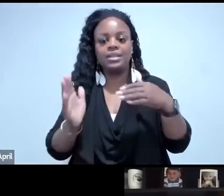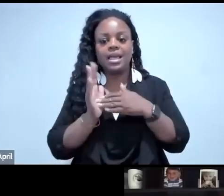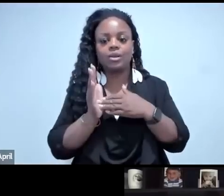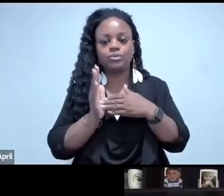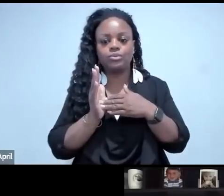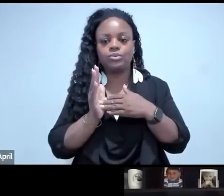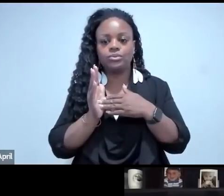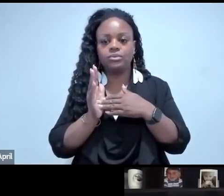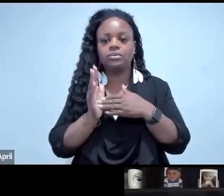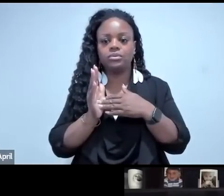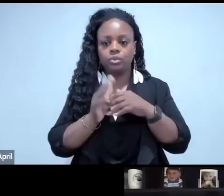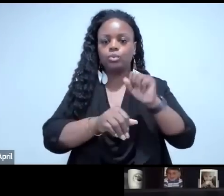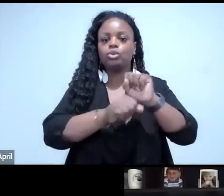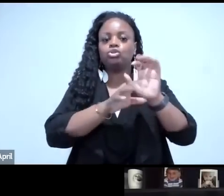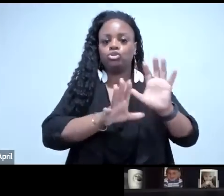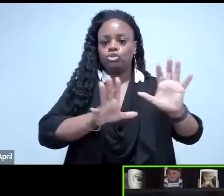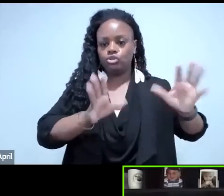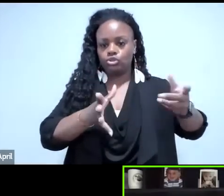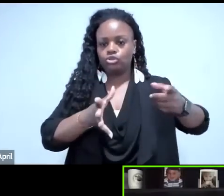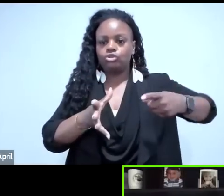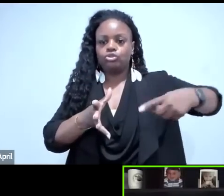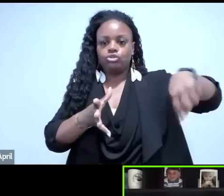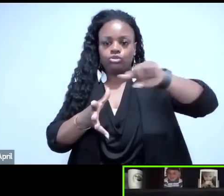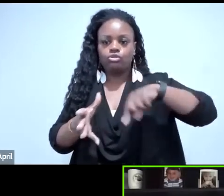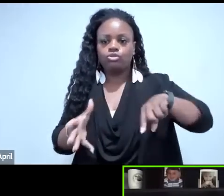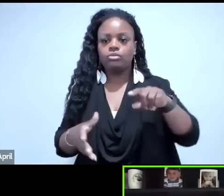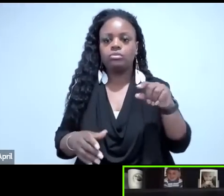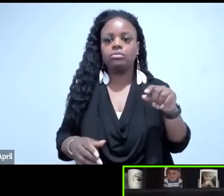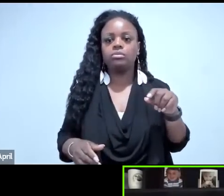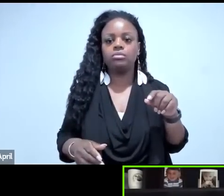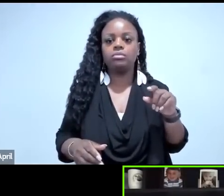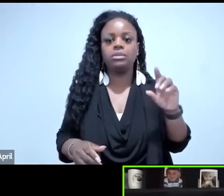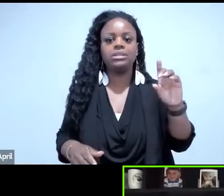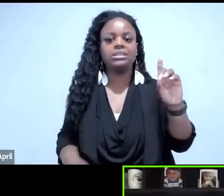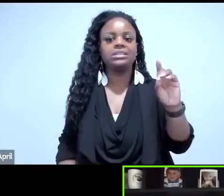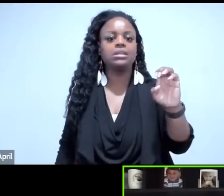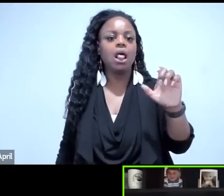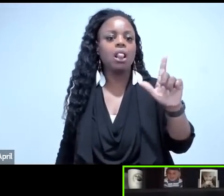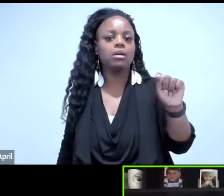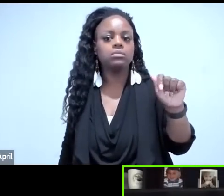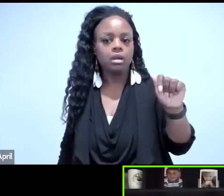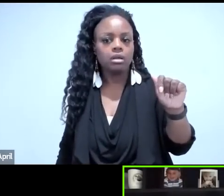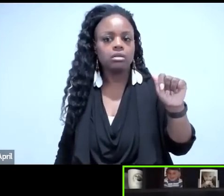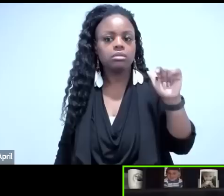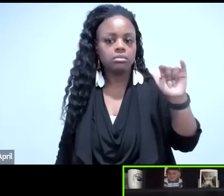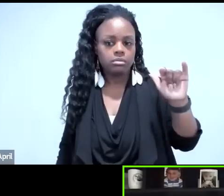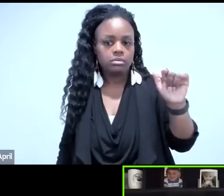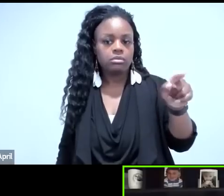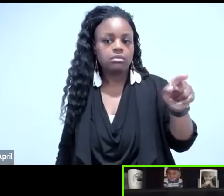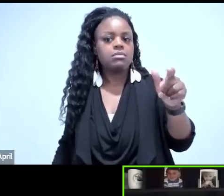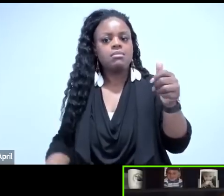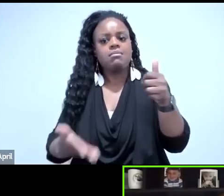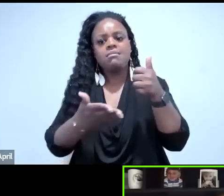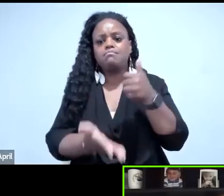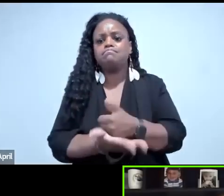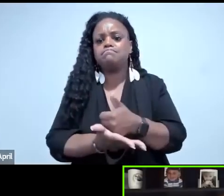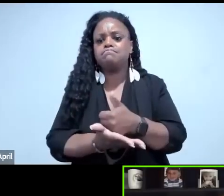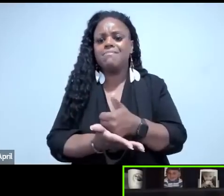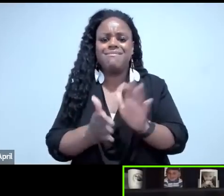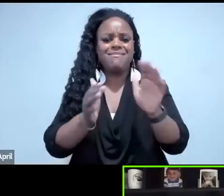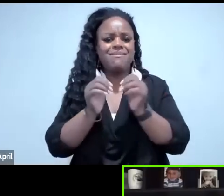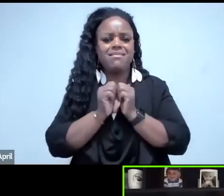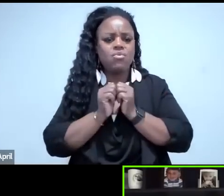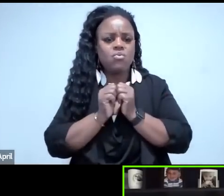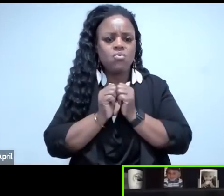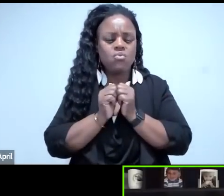seeing now? Is that helping you? The biggest difference with this campaign, and Delta flight attendants have been trying to organize for decades. The last